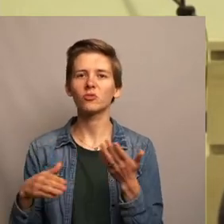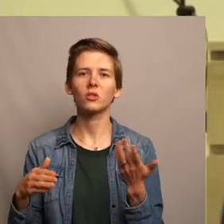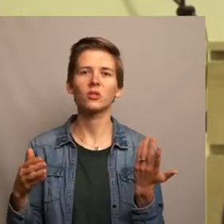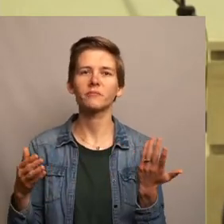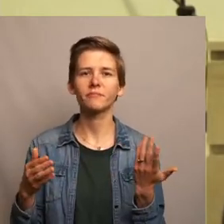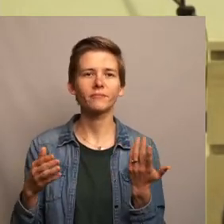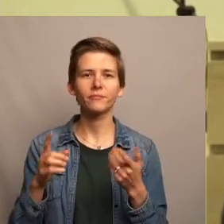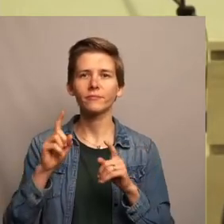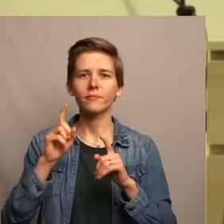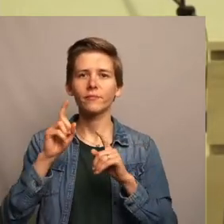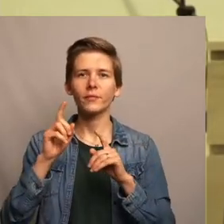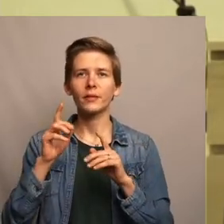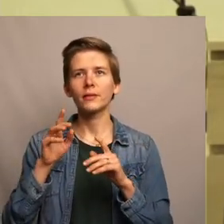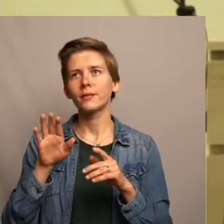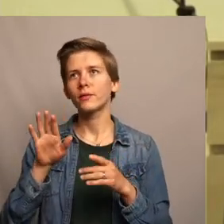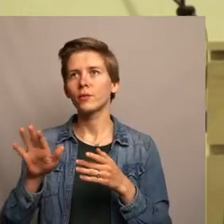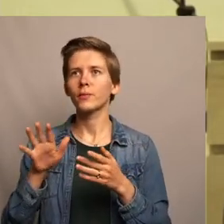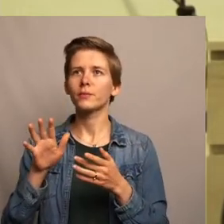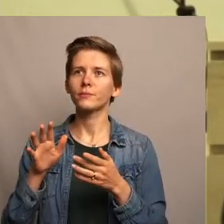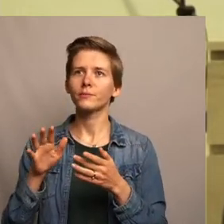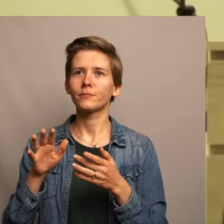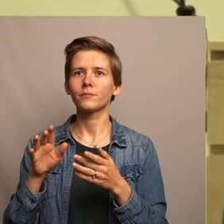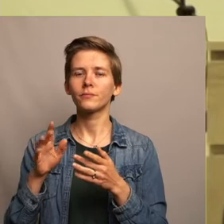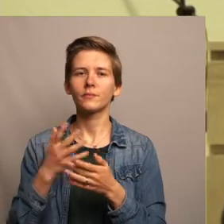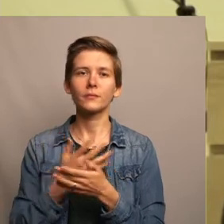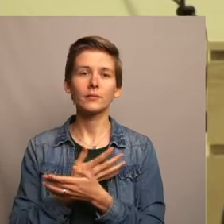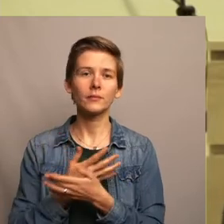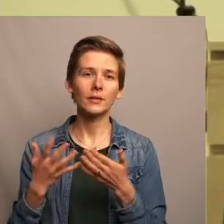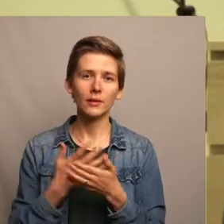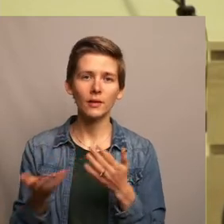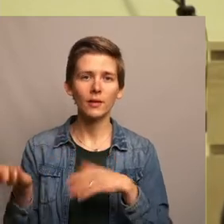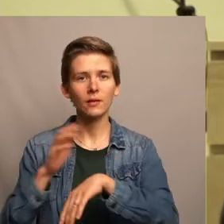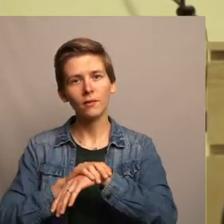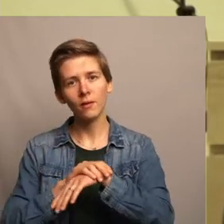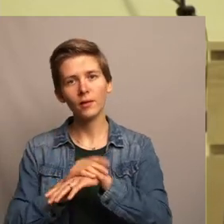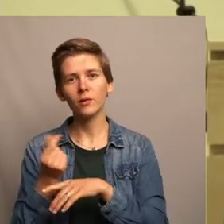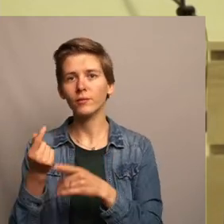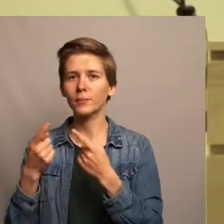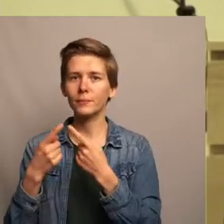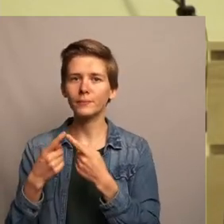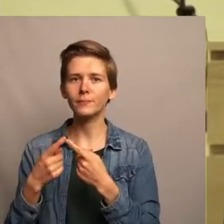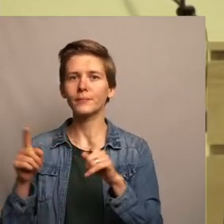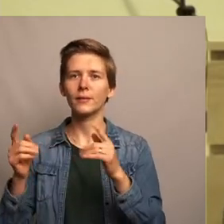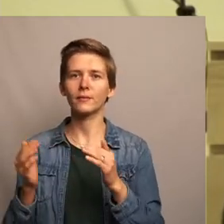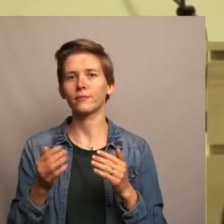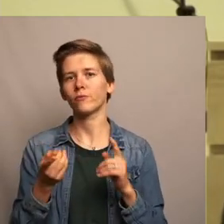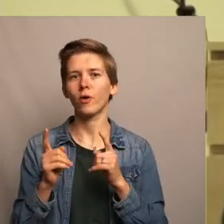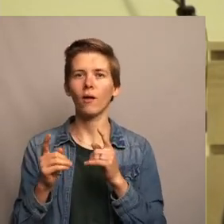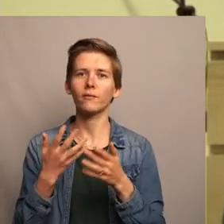not their native one. But at the same time, what they say and what they kind of